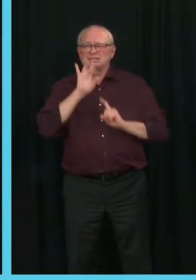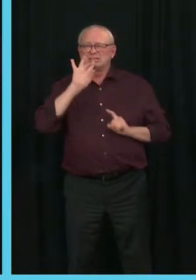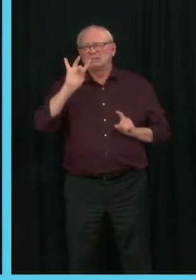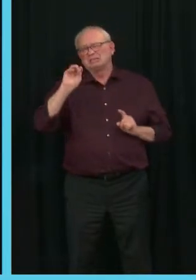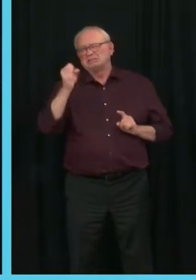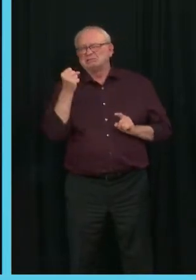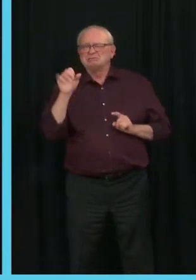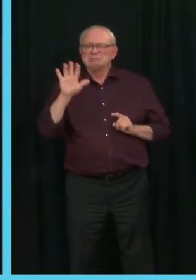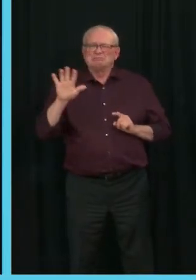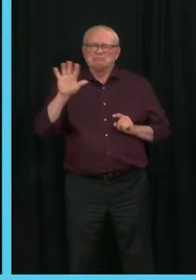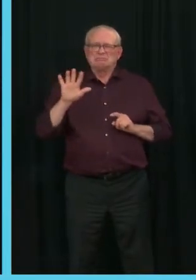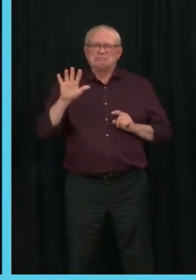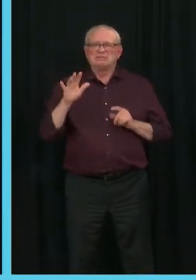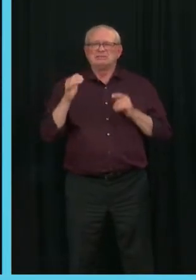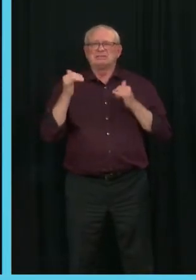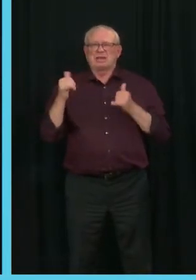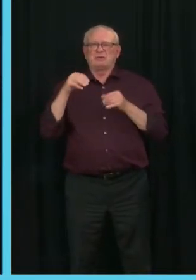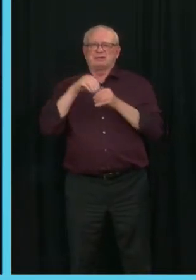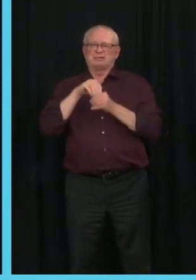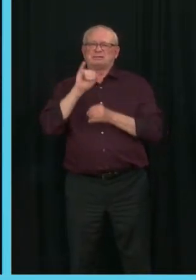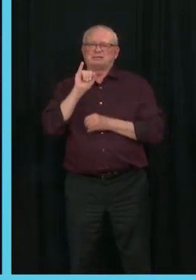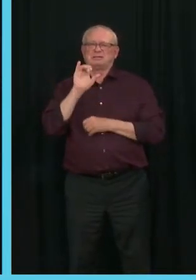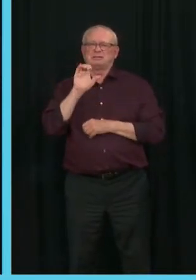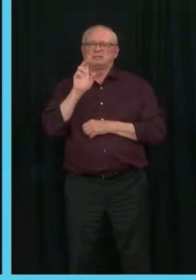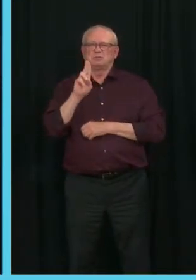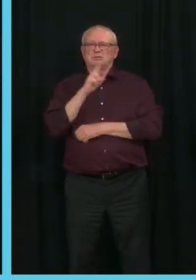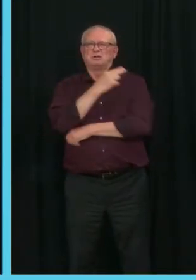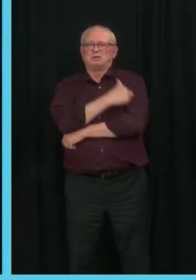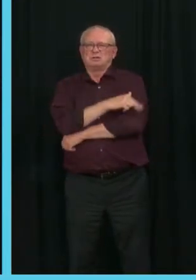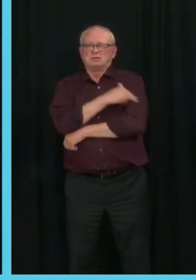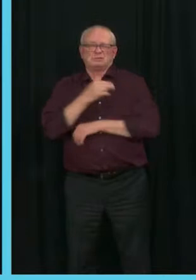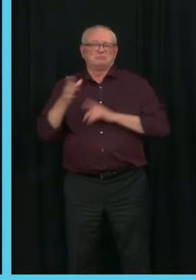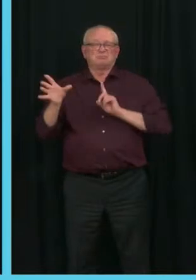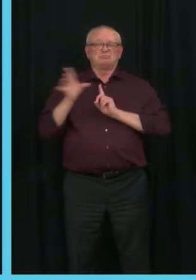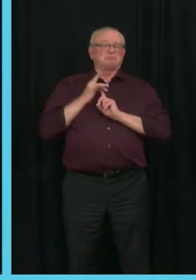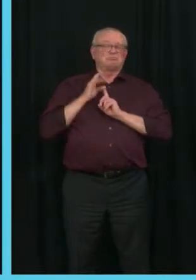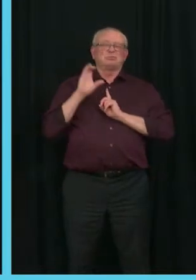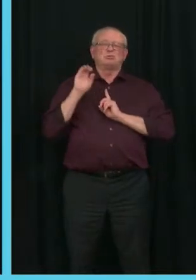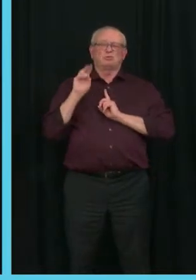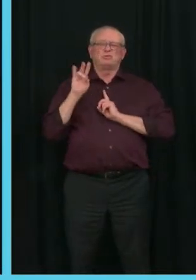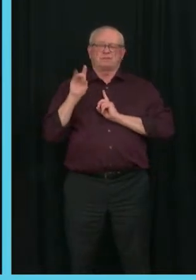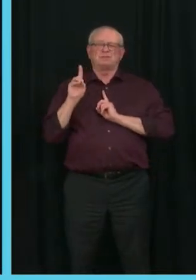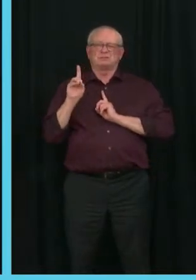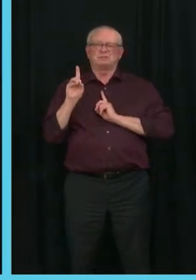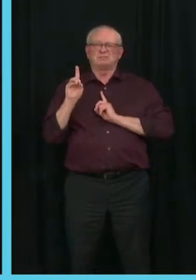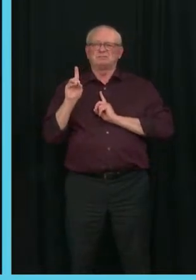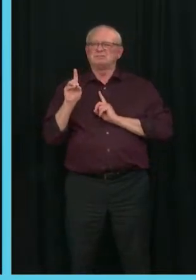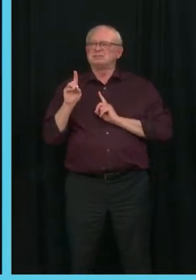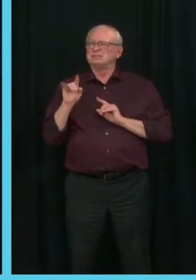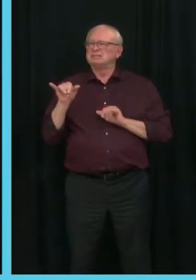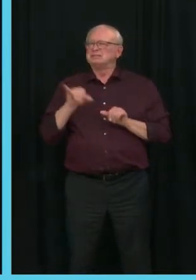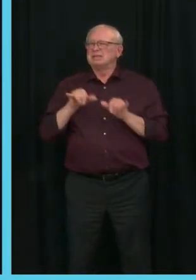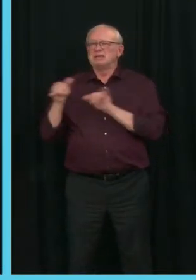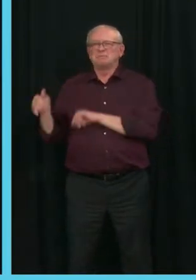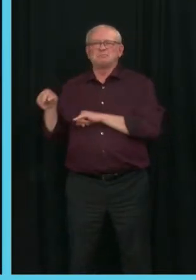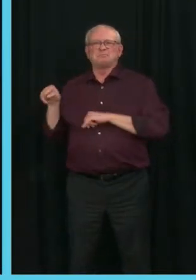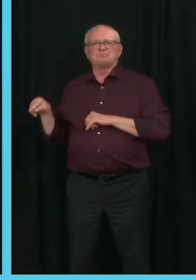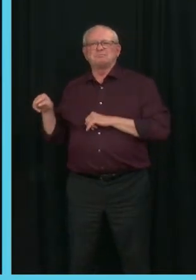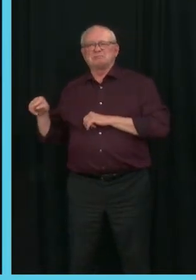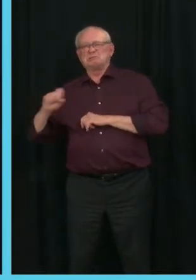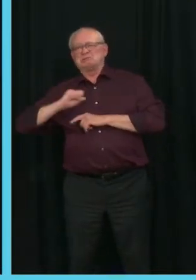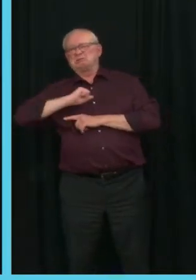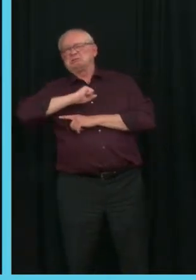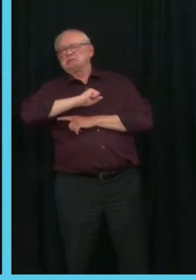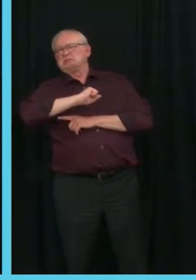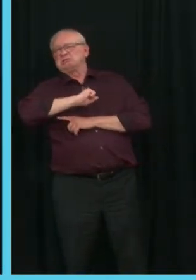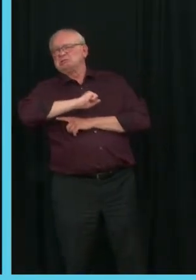his life in intensive care with a COVID-19 infection. Again, likewise, this individual had been told